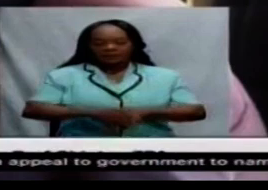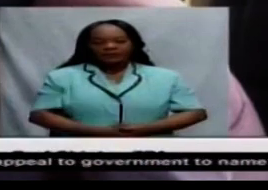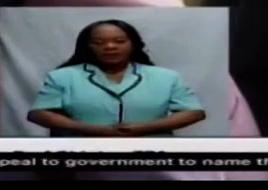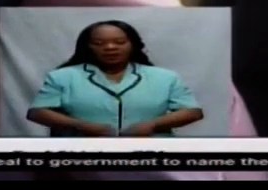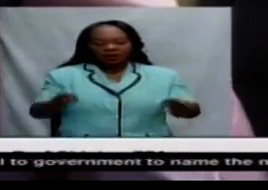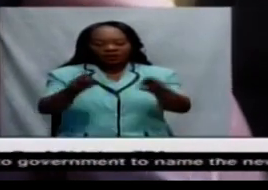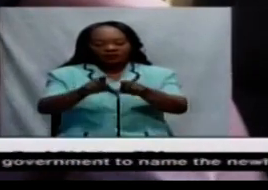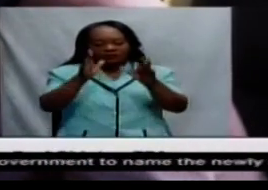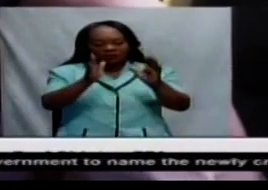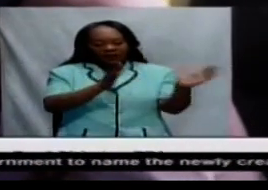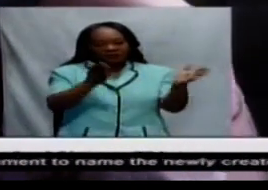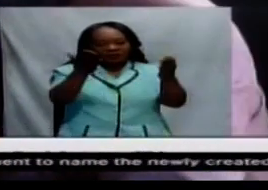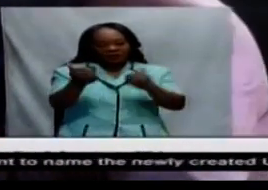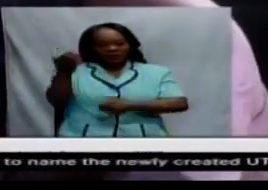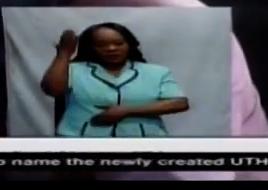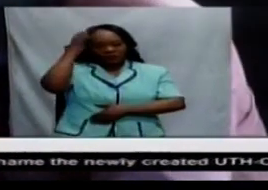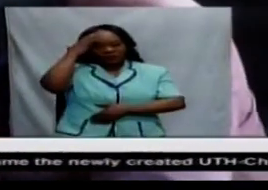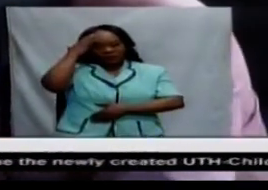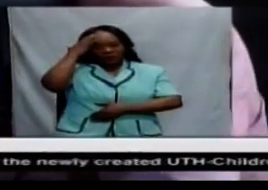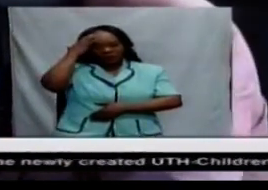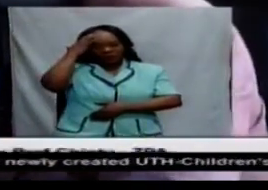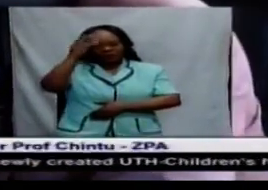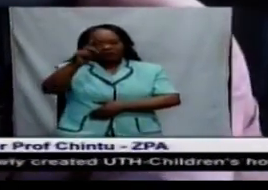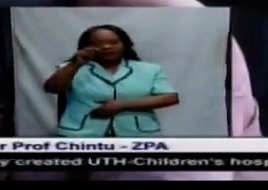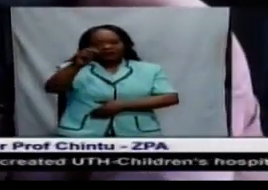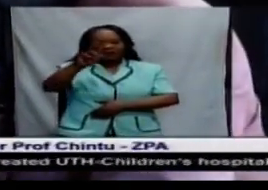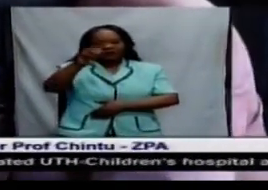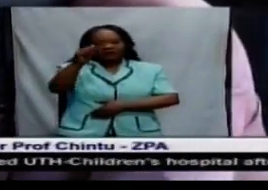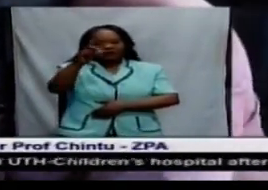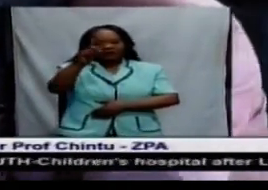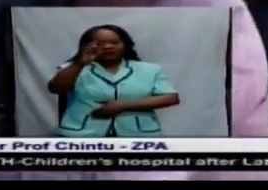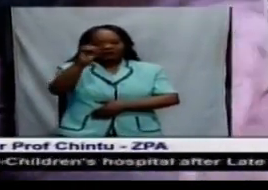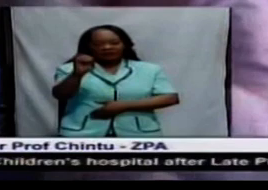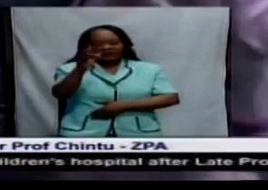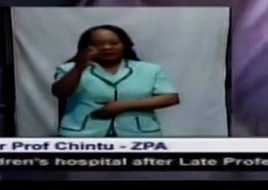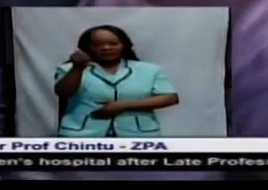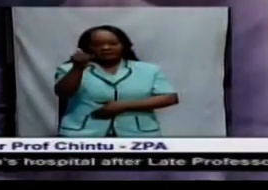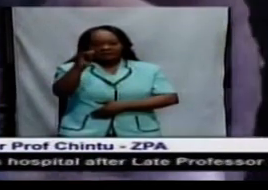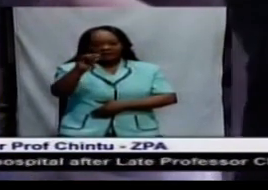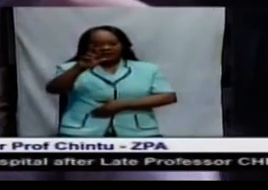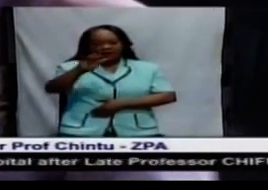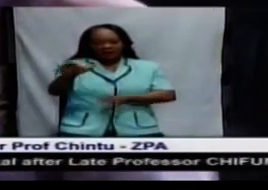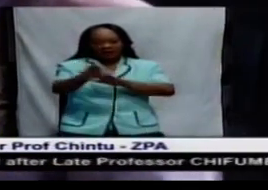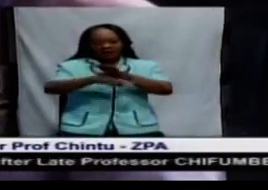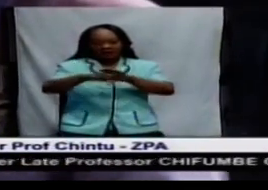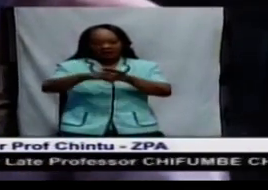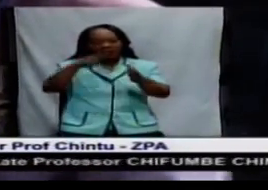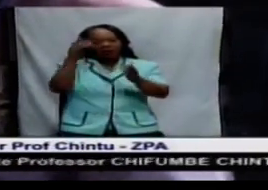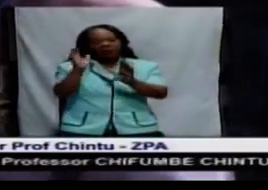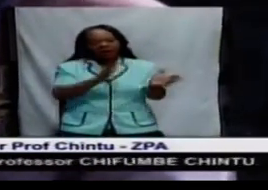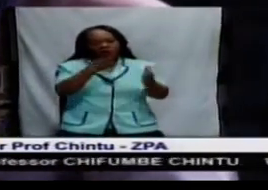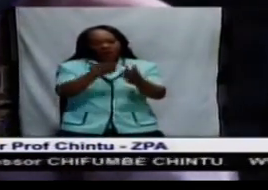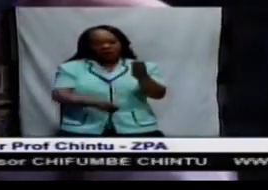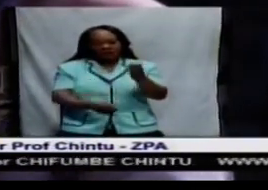to know your plans concerning the entire trade fair ground, the trade fair premises. What are your plans? You just want to